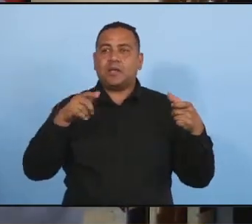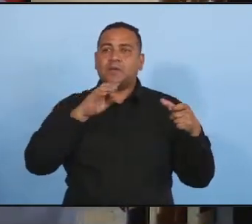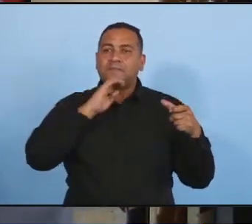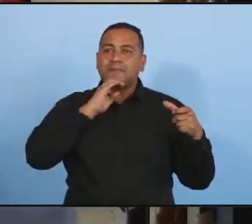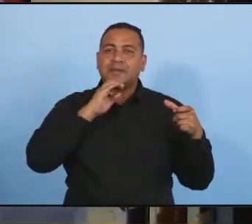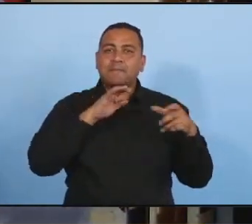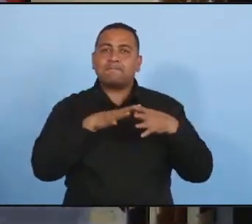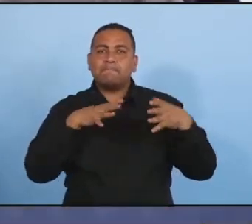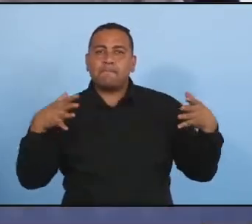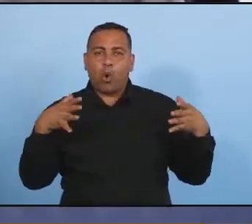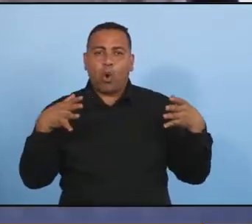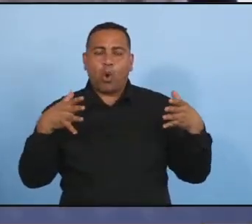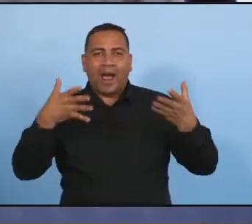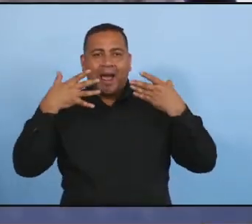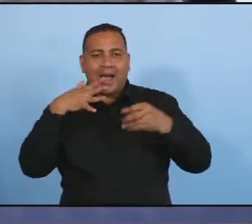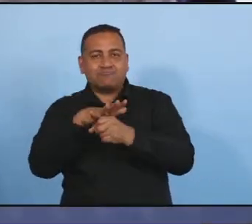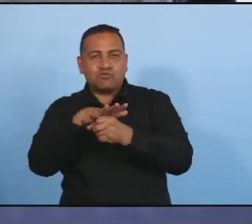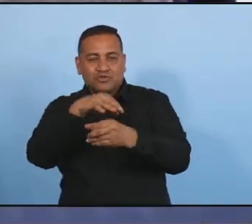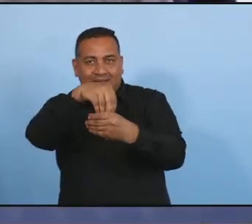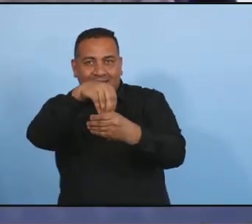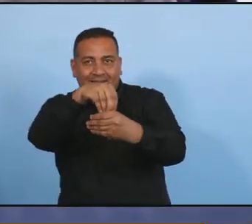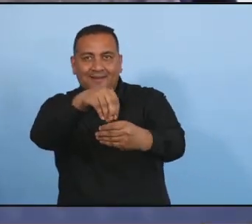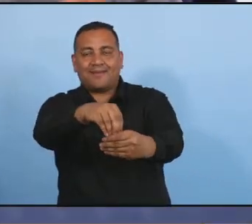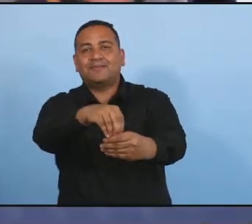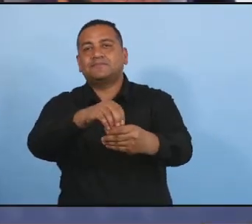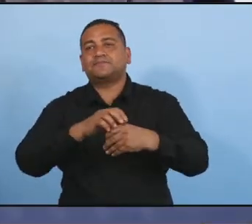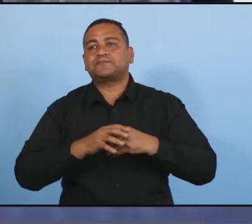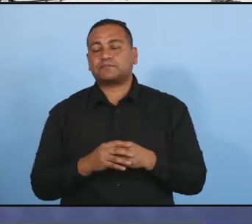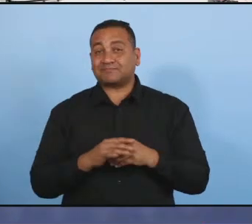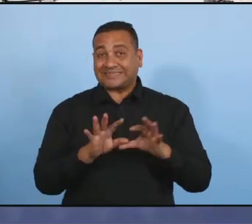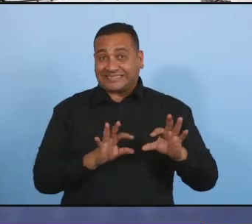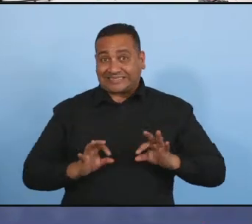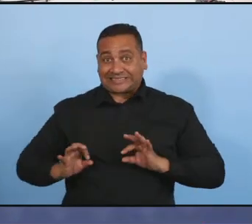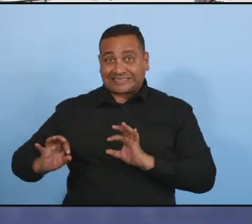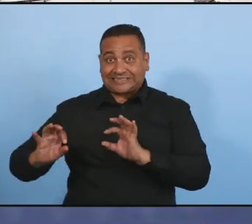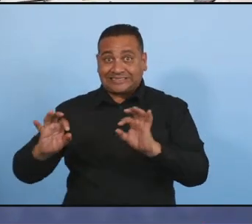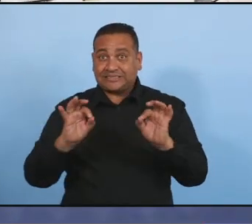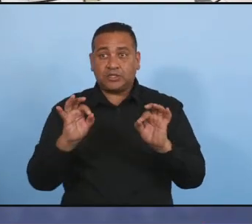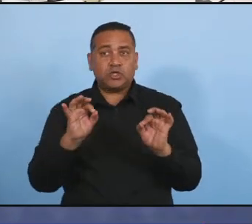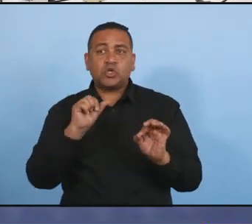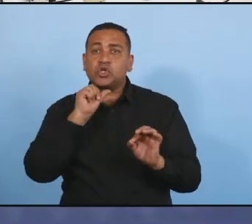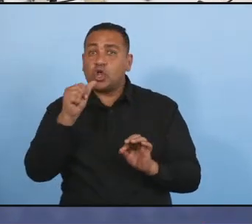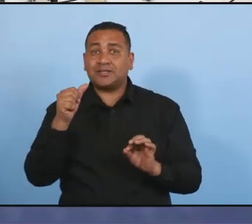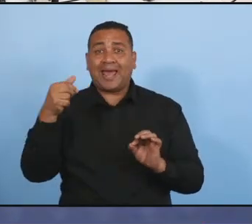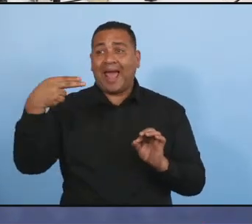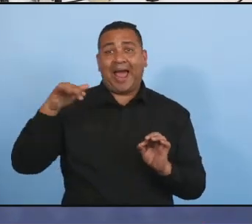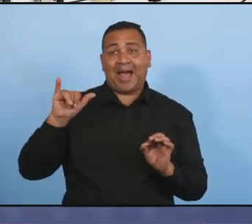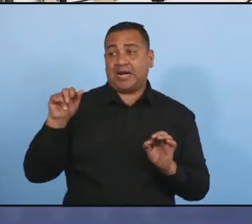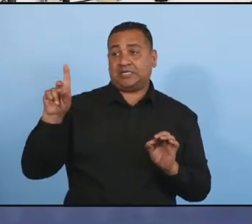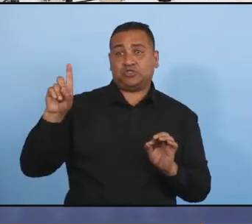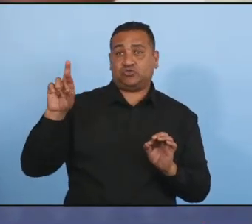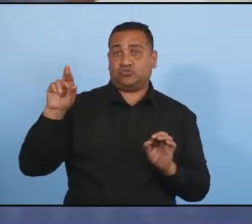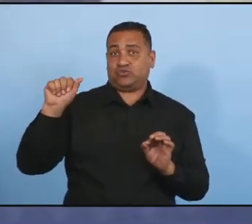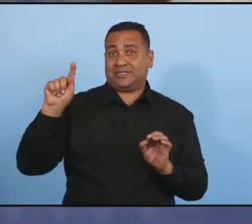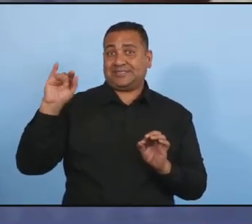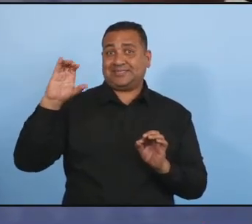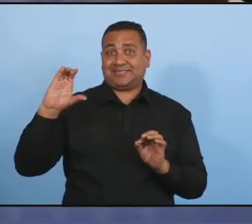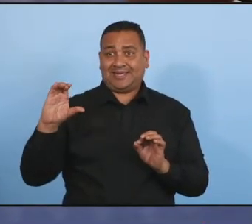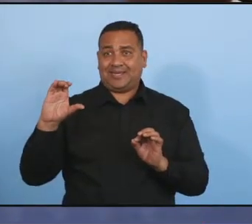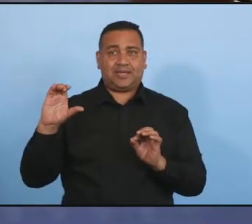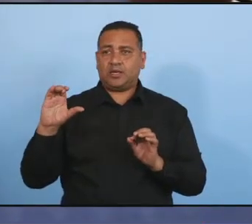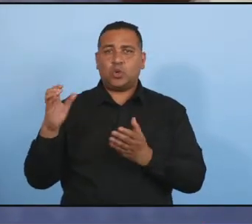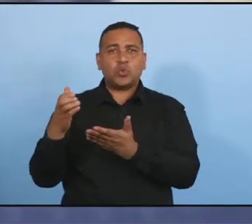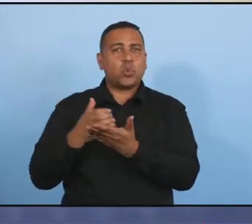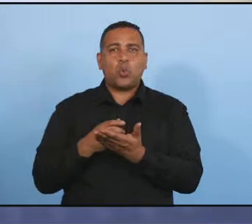Navy, those guys are here with us because of not only the hydraulics, but of various courses that we offer you. Yeah.